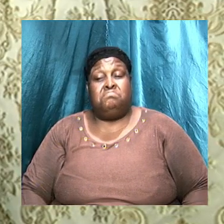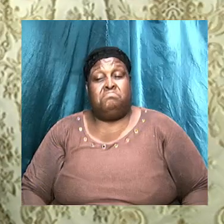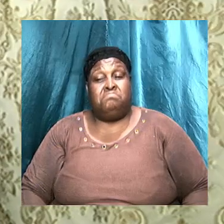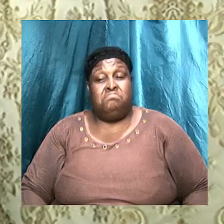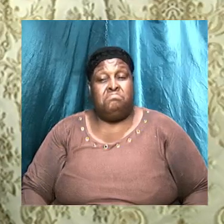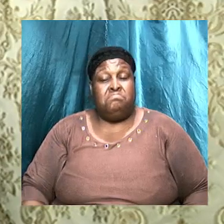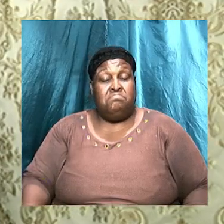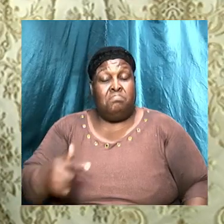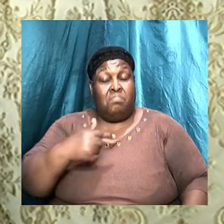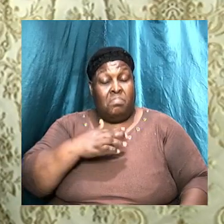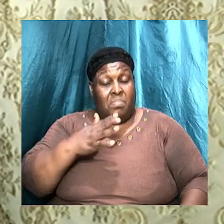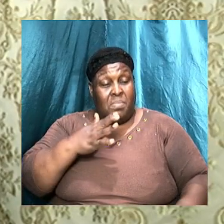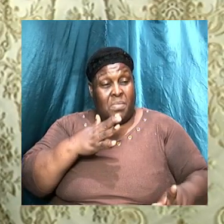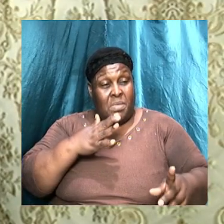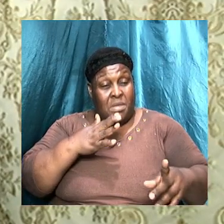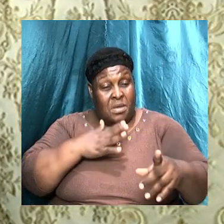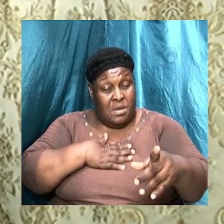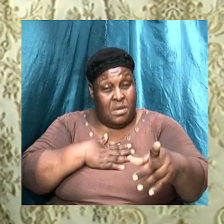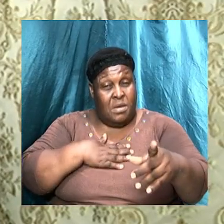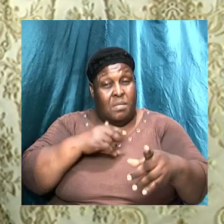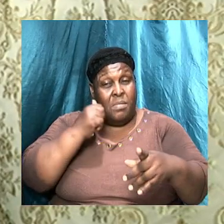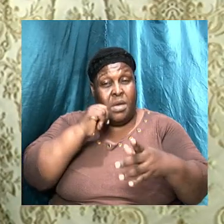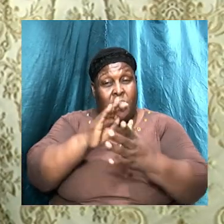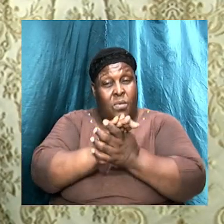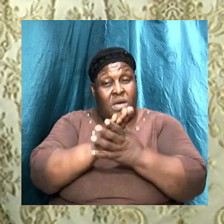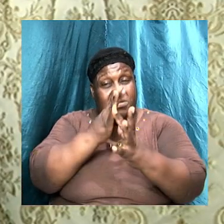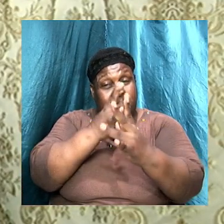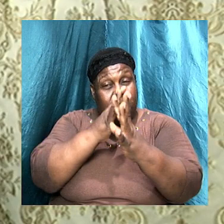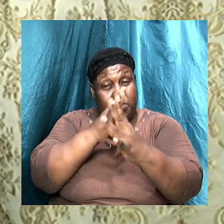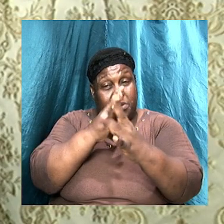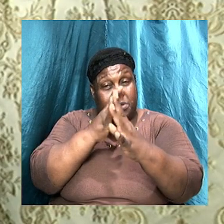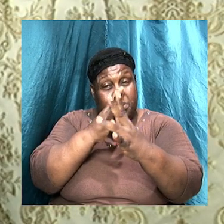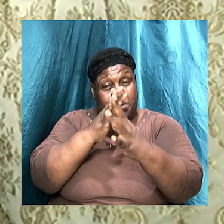my wife spoke in tongues